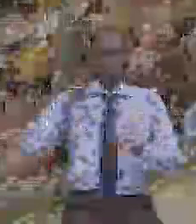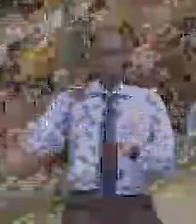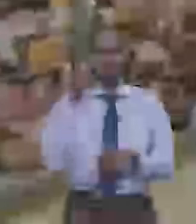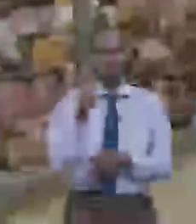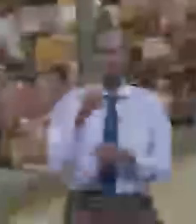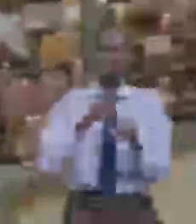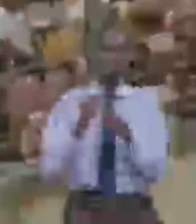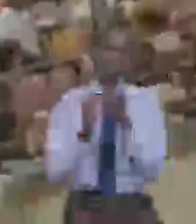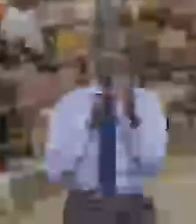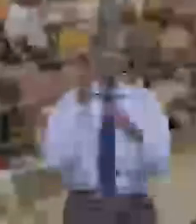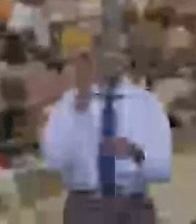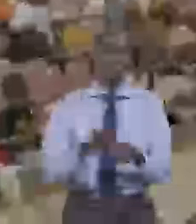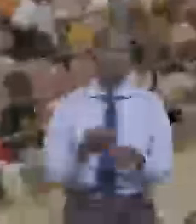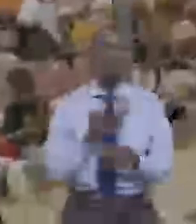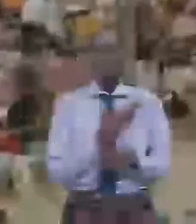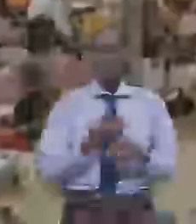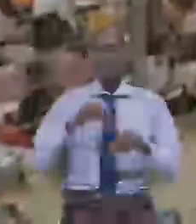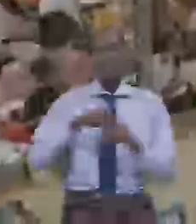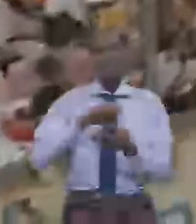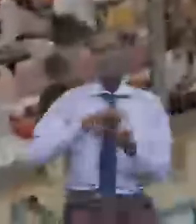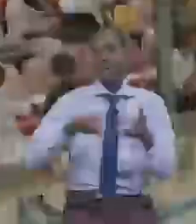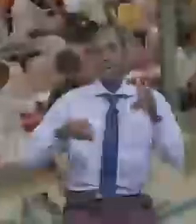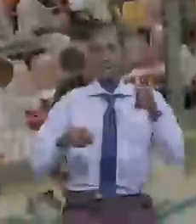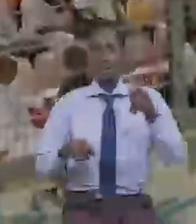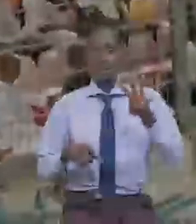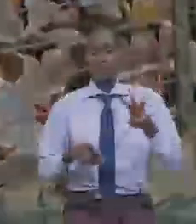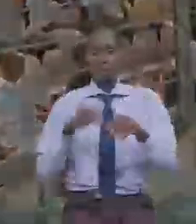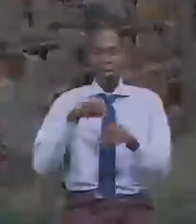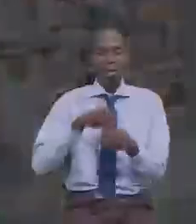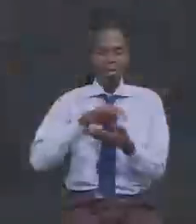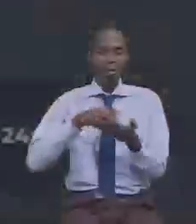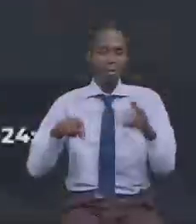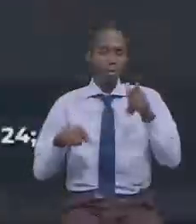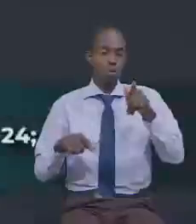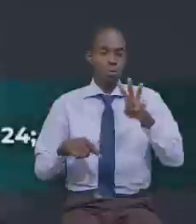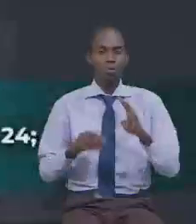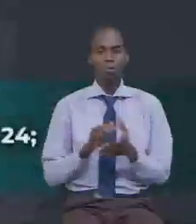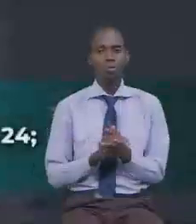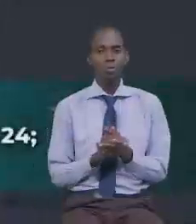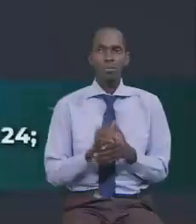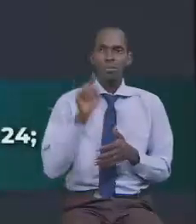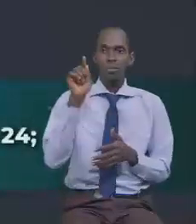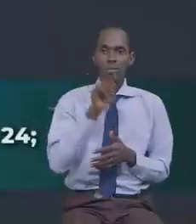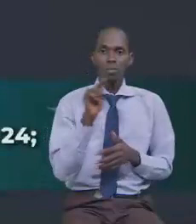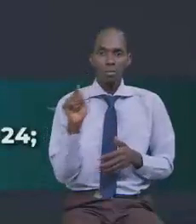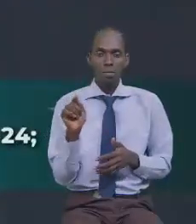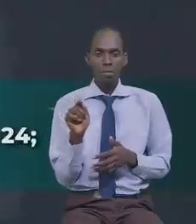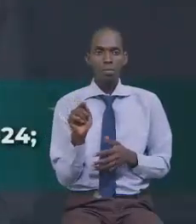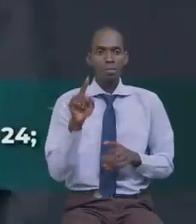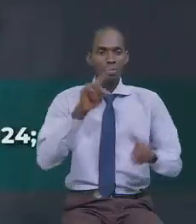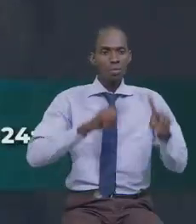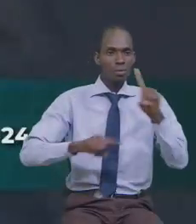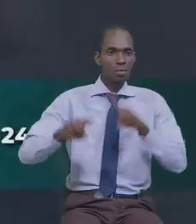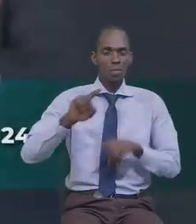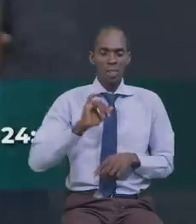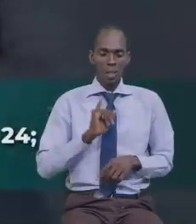And then it says in verse 24, in verse 24, therefore say I